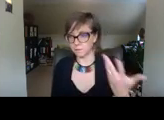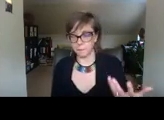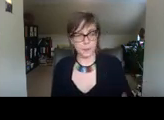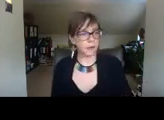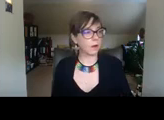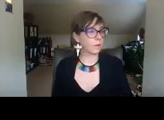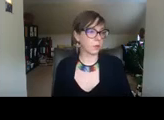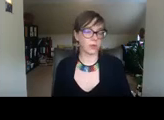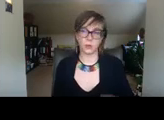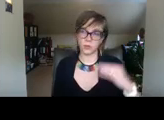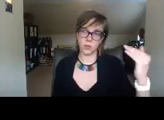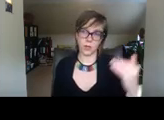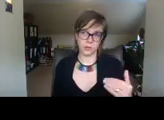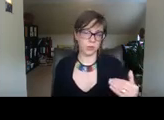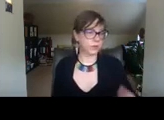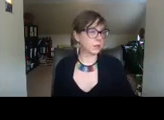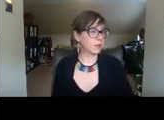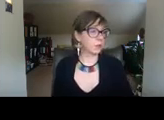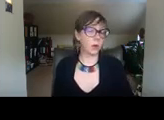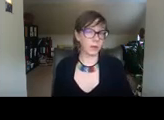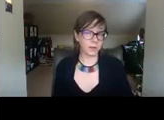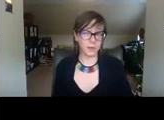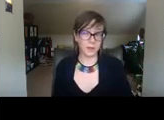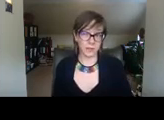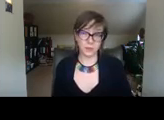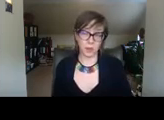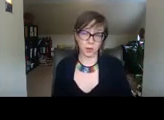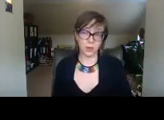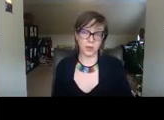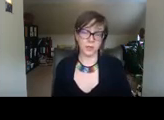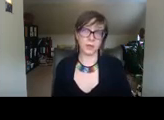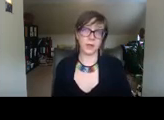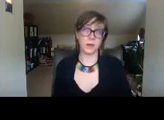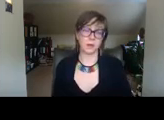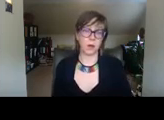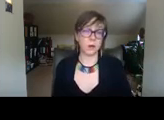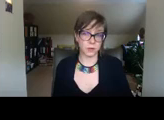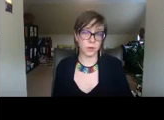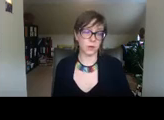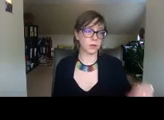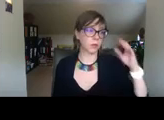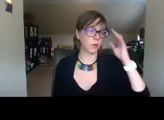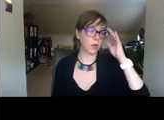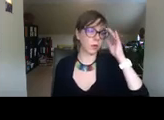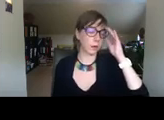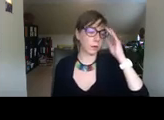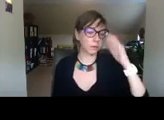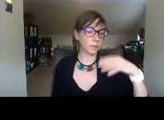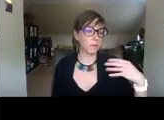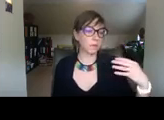remotely. The question was, you could answer as many as you want, because I think that is the model nowadays. I think a lot of interpreters are